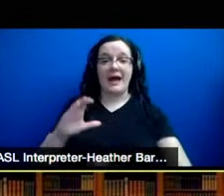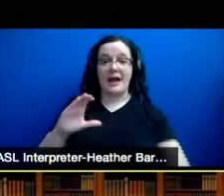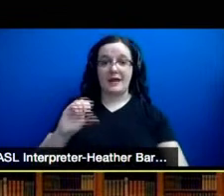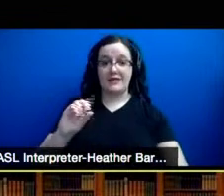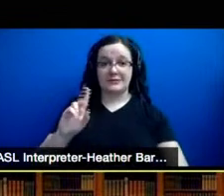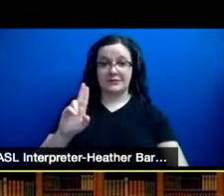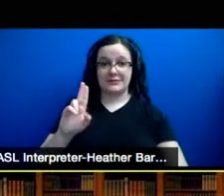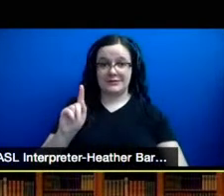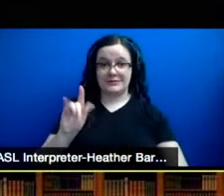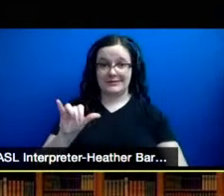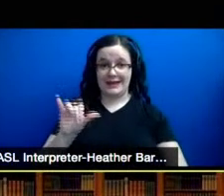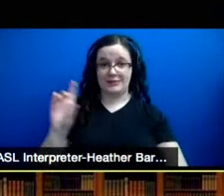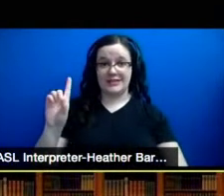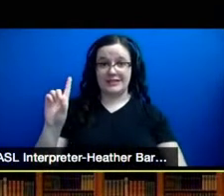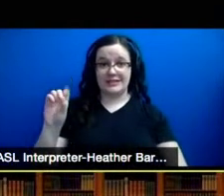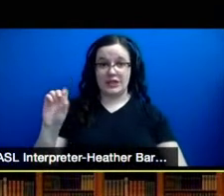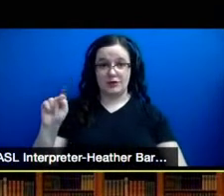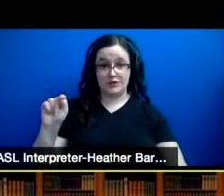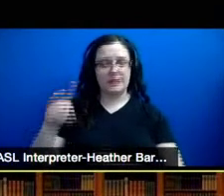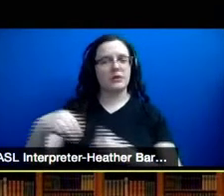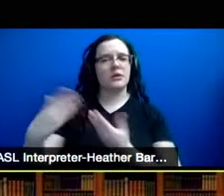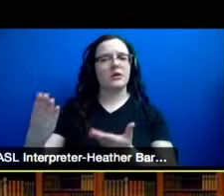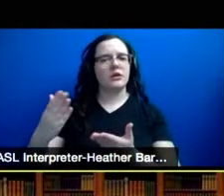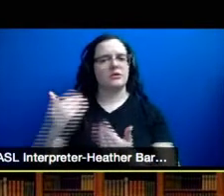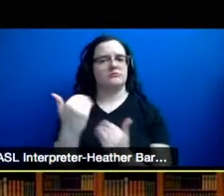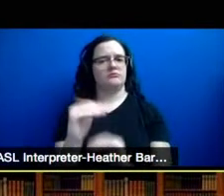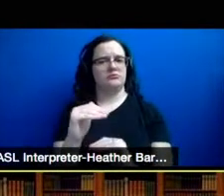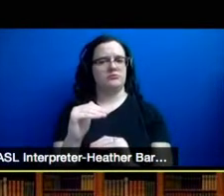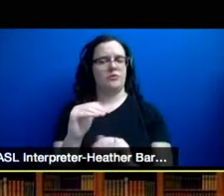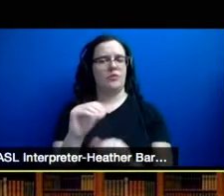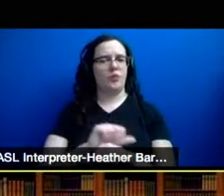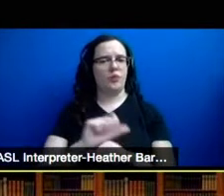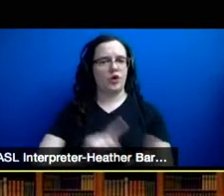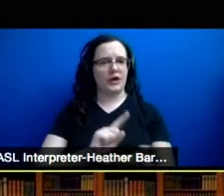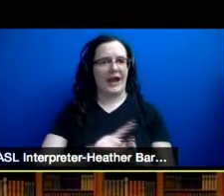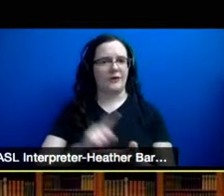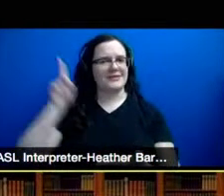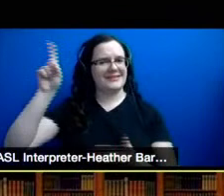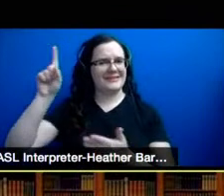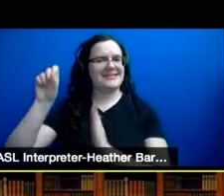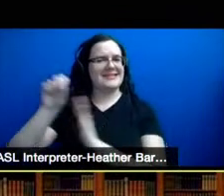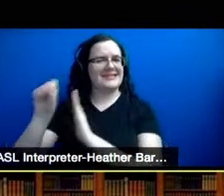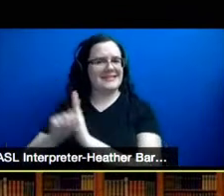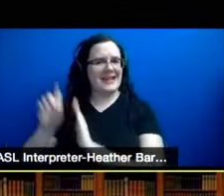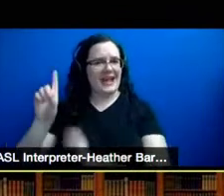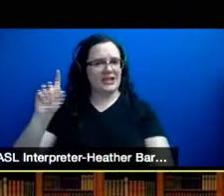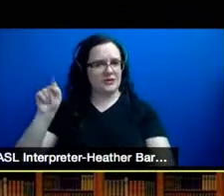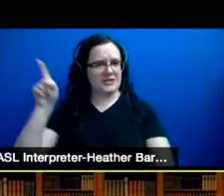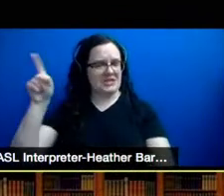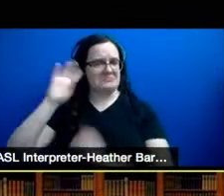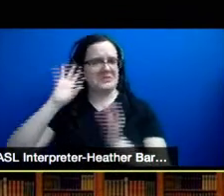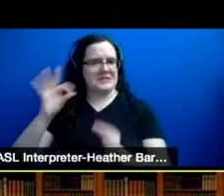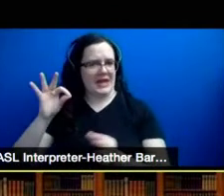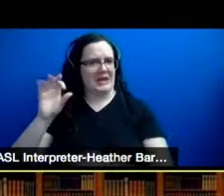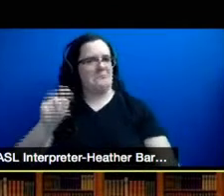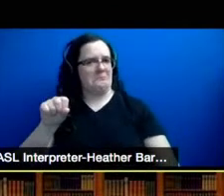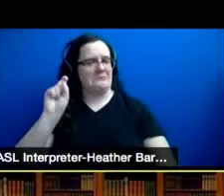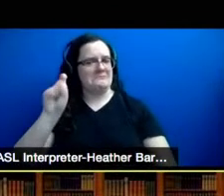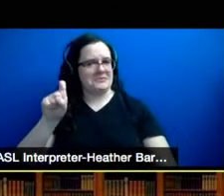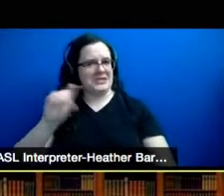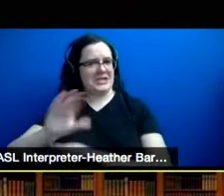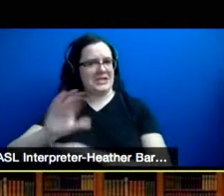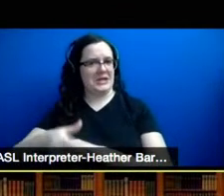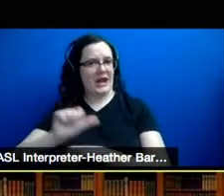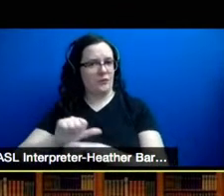given restricted work hours and the state DOT is dictating the need for this night work. Could you